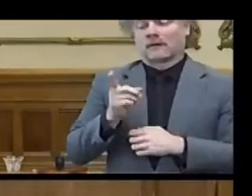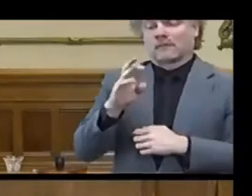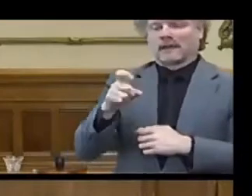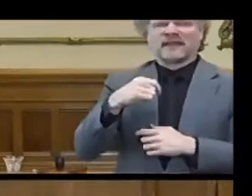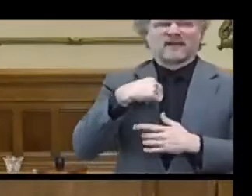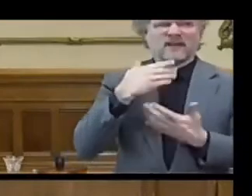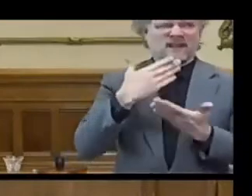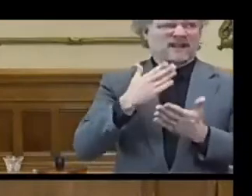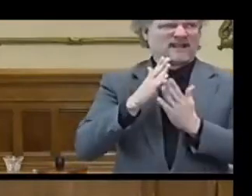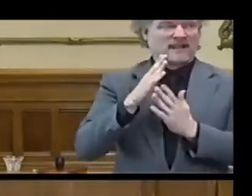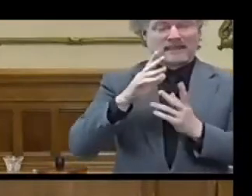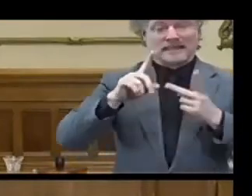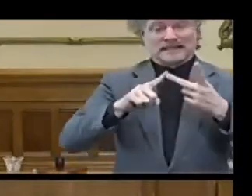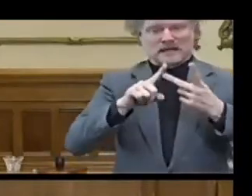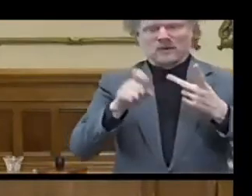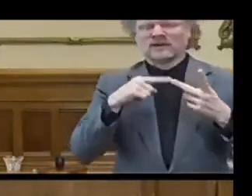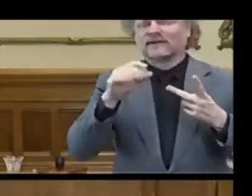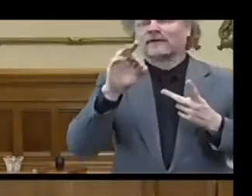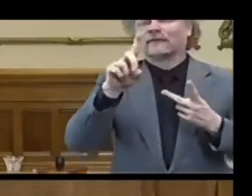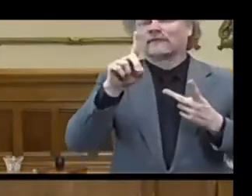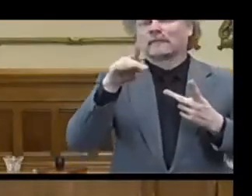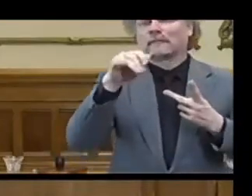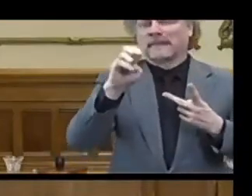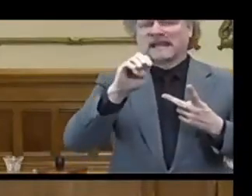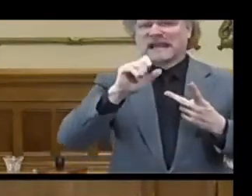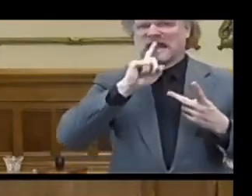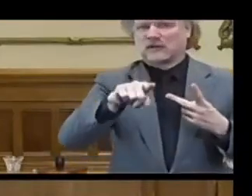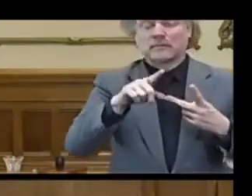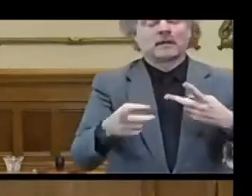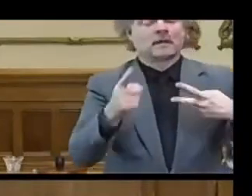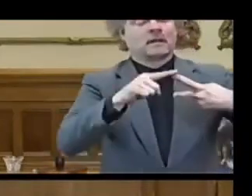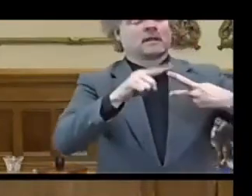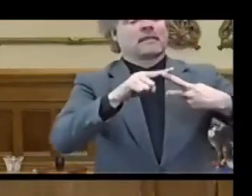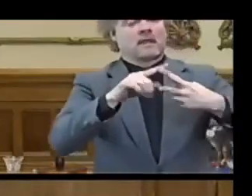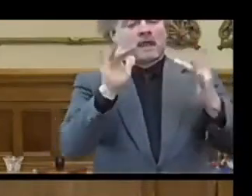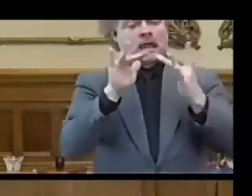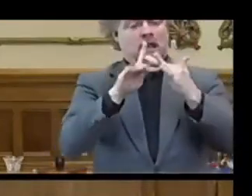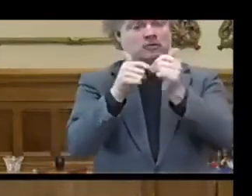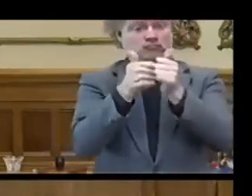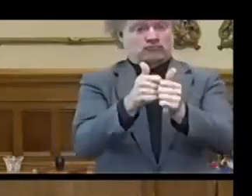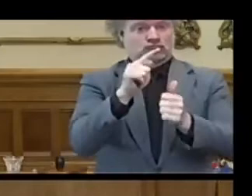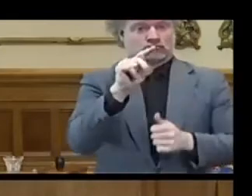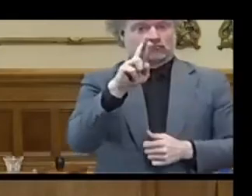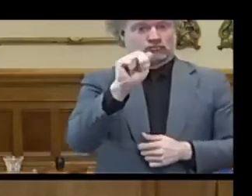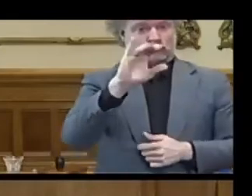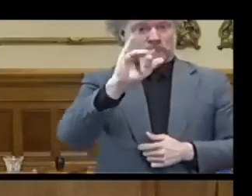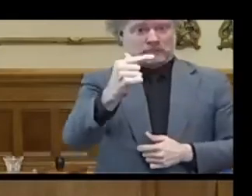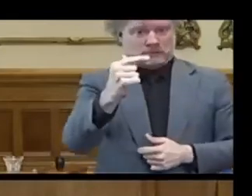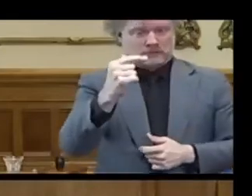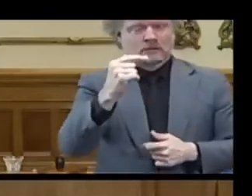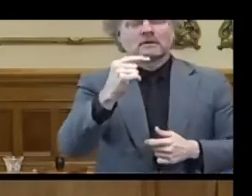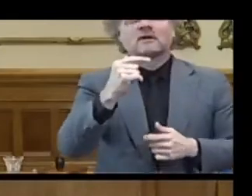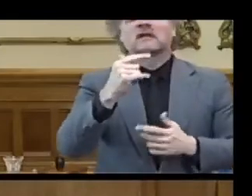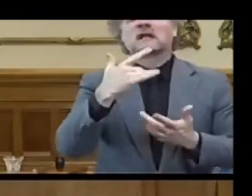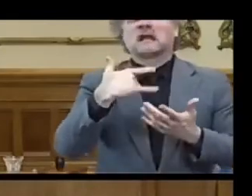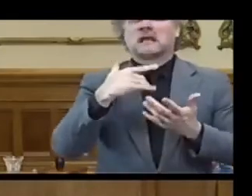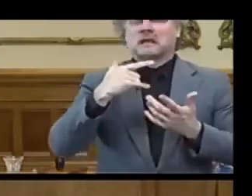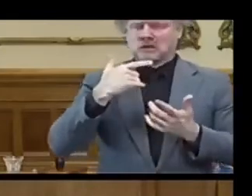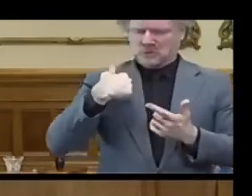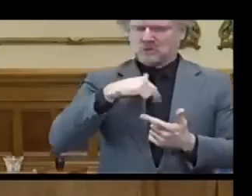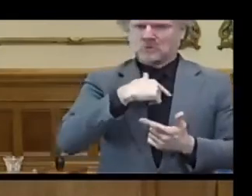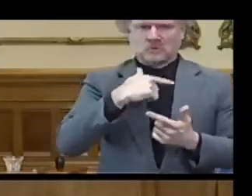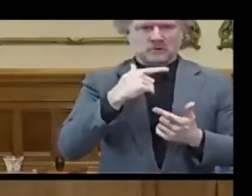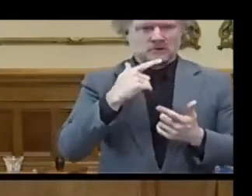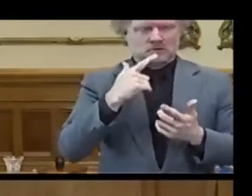the second one. With regards to the contact tracing, what I would say about that is that we have had